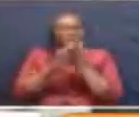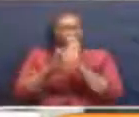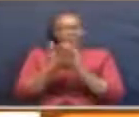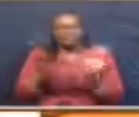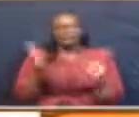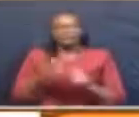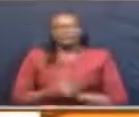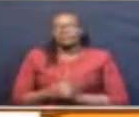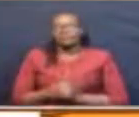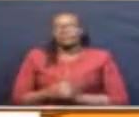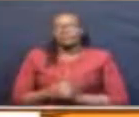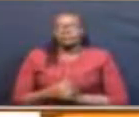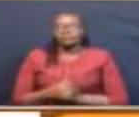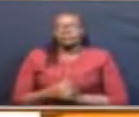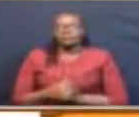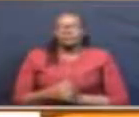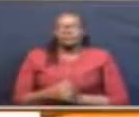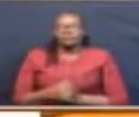ingine. Hakuna.